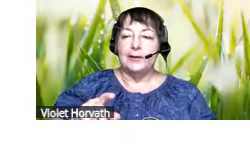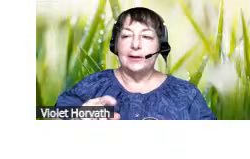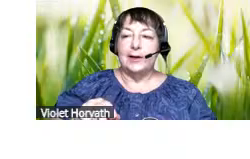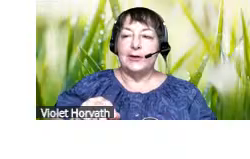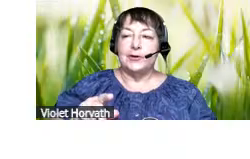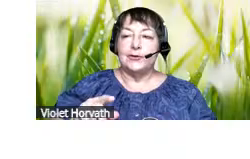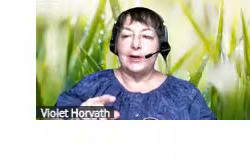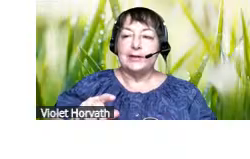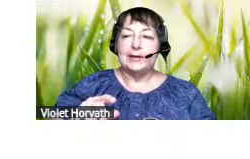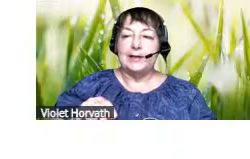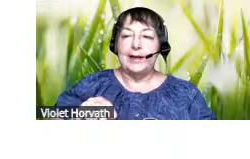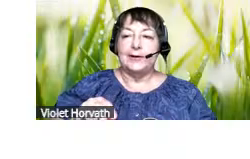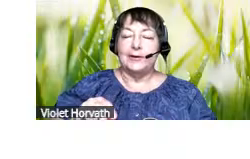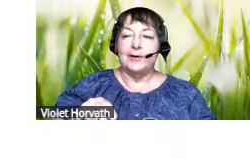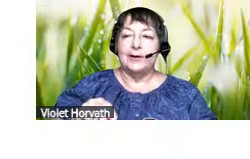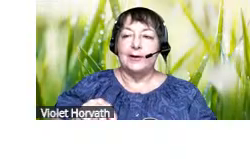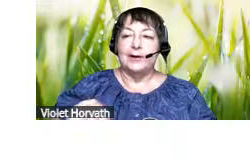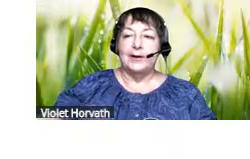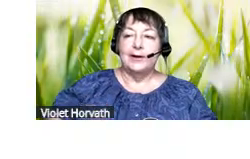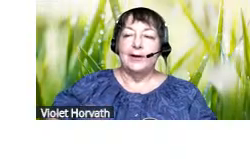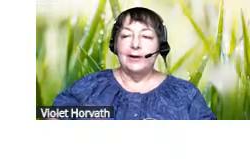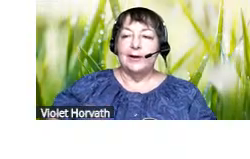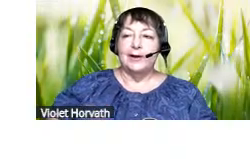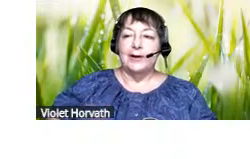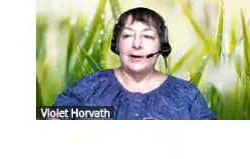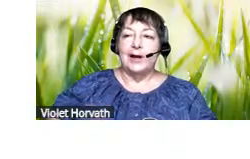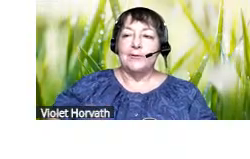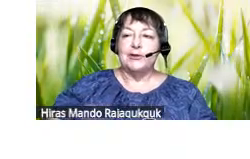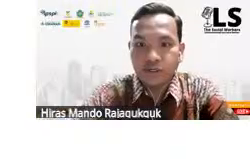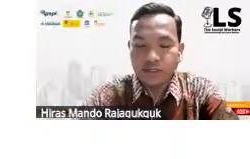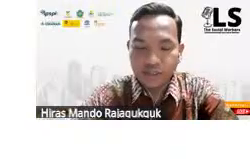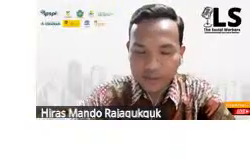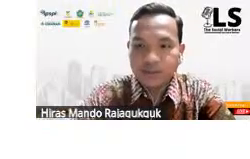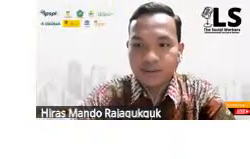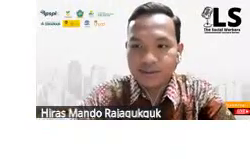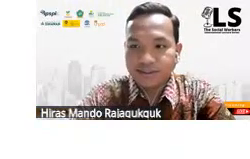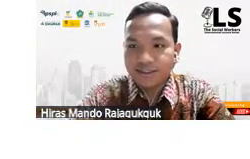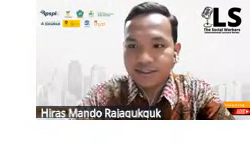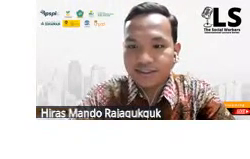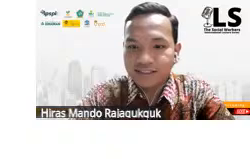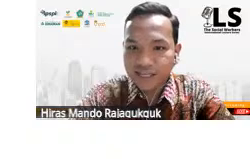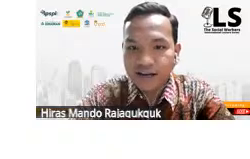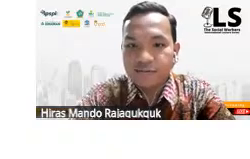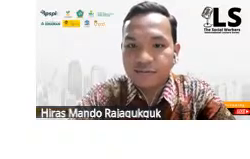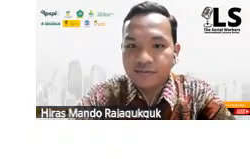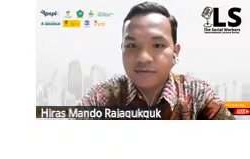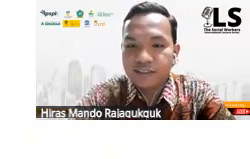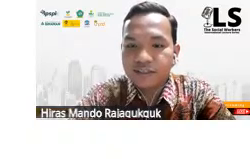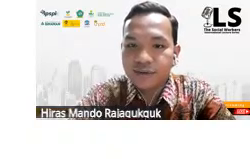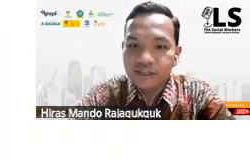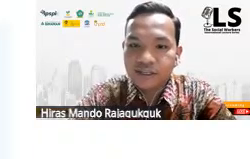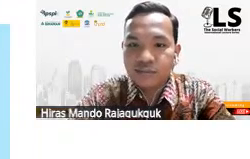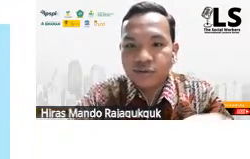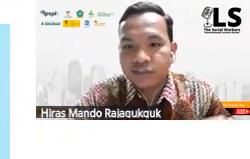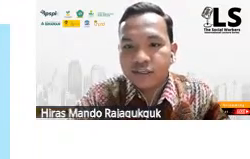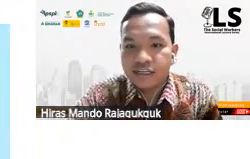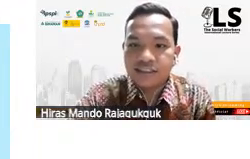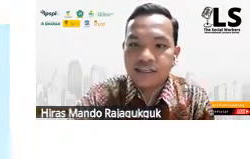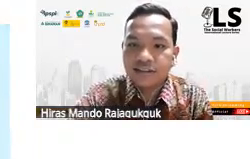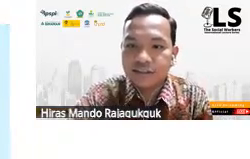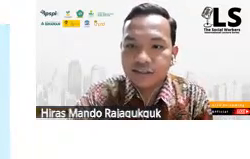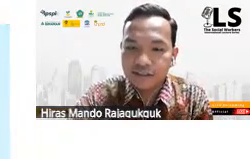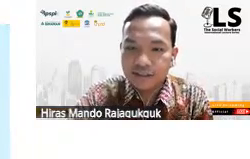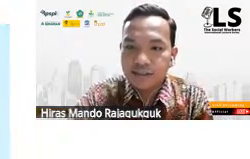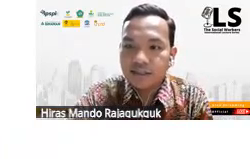model and you can translate that, or how Yes, would you yeah, like to sure. do it? Okay. Yeah, the medical model